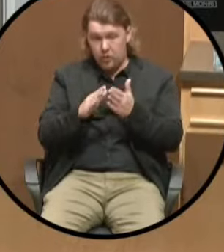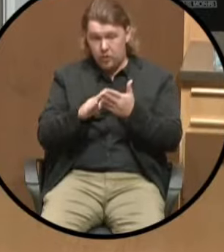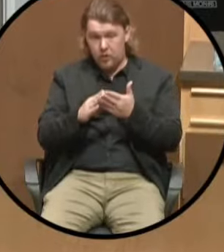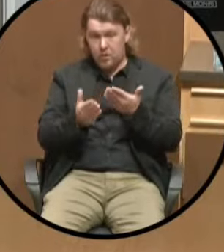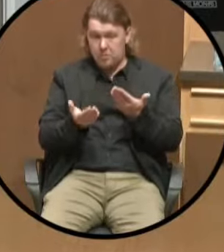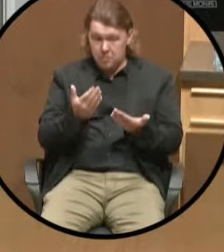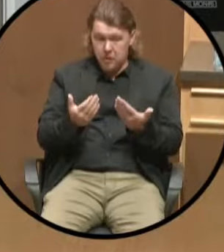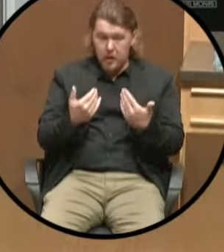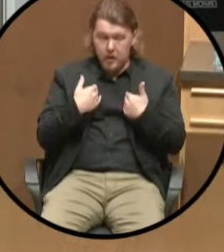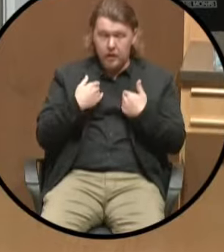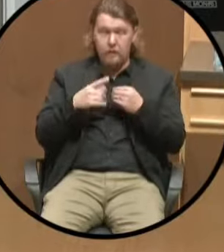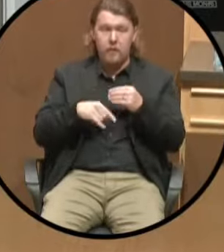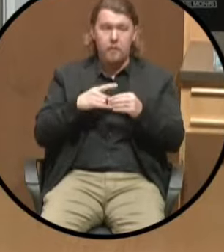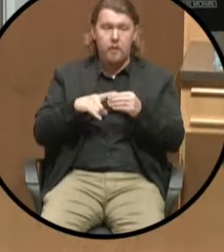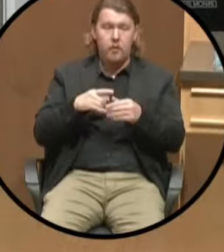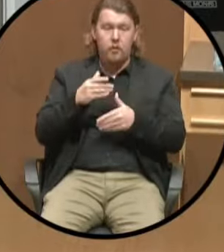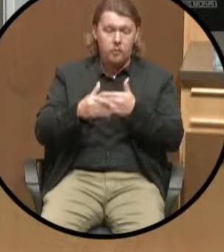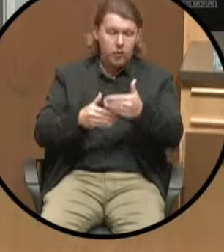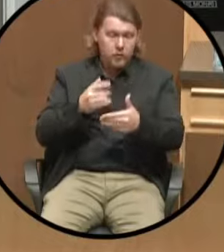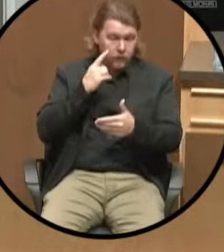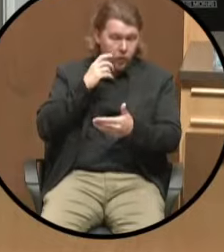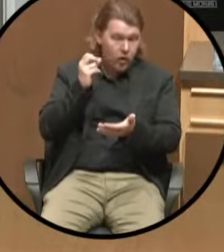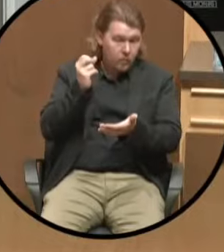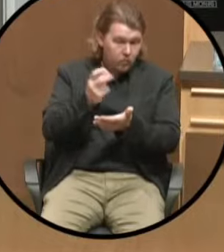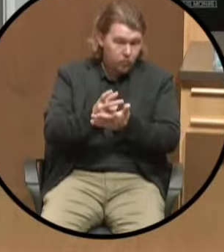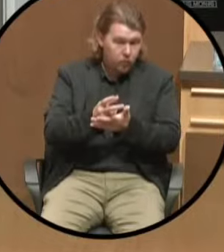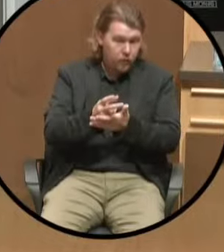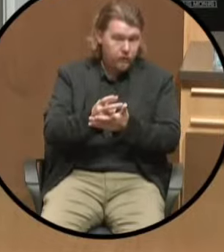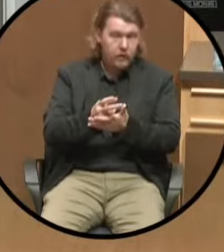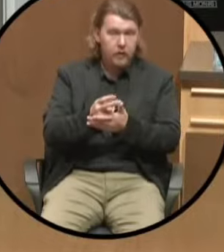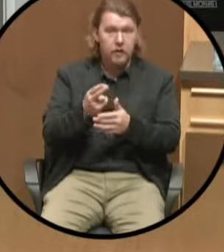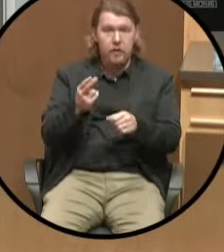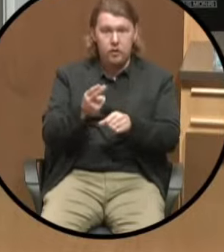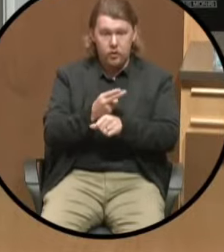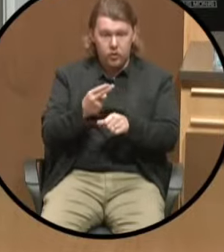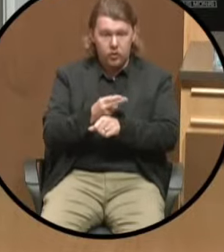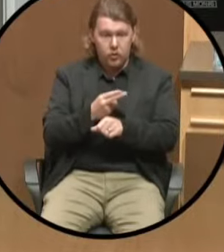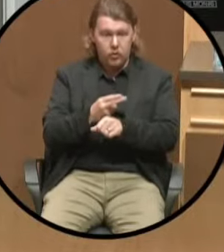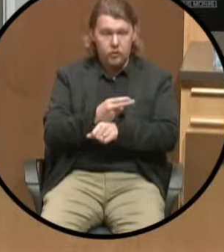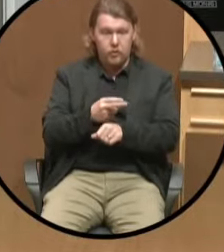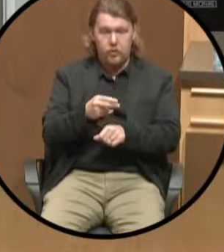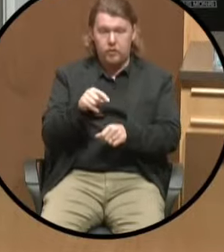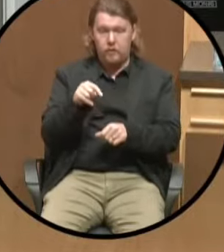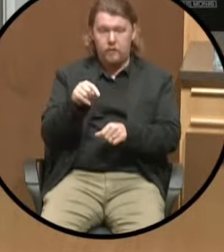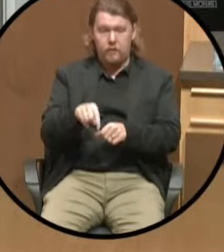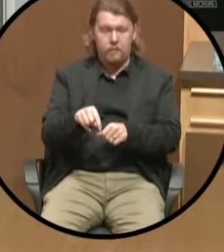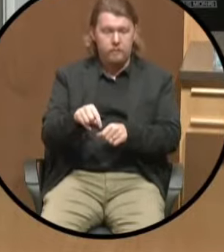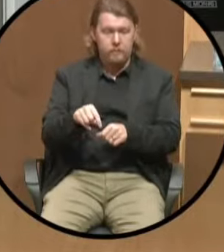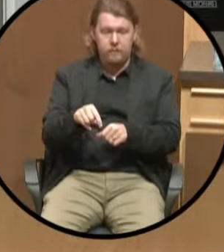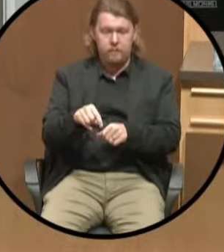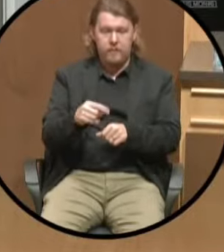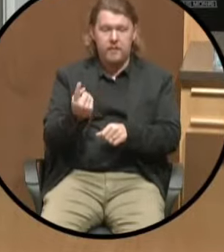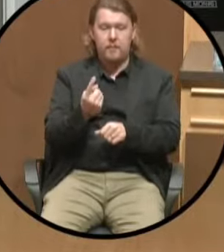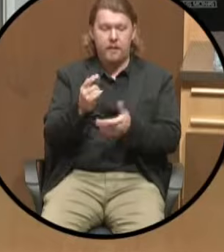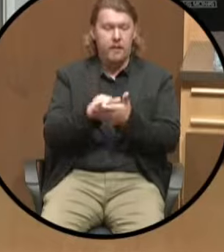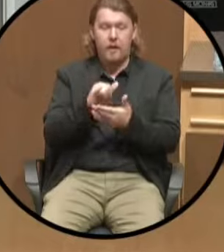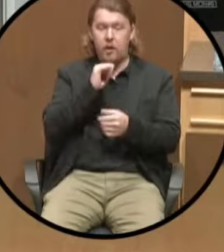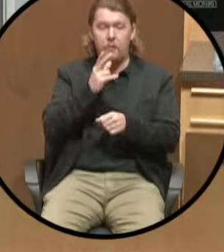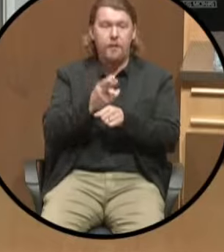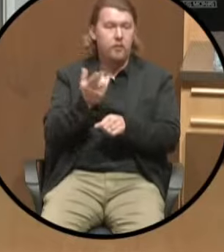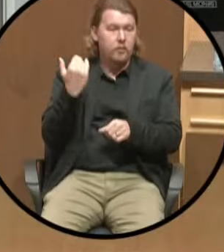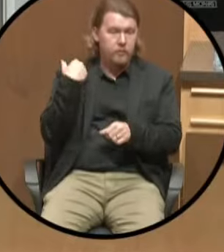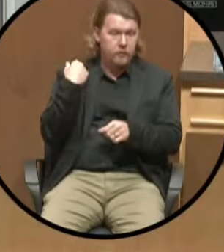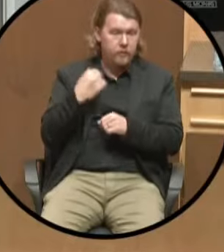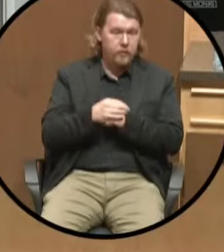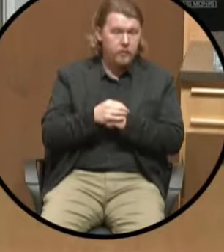have about the process for approving the use of an agent that had not been used prior.